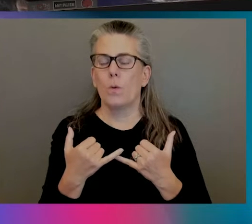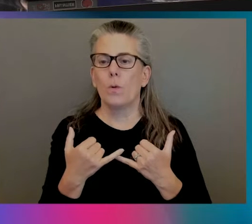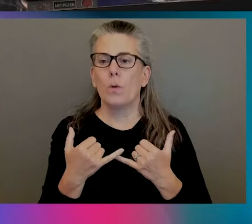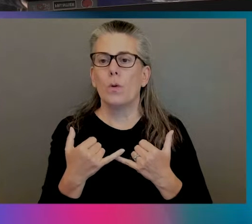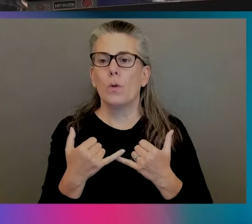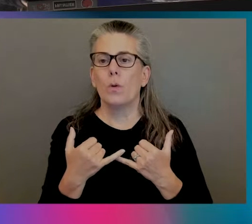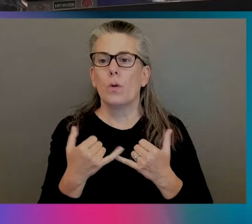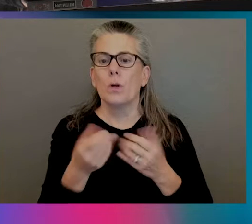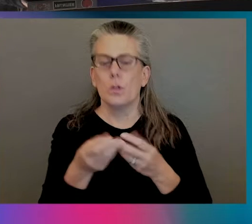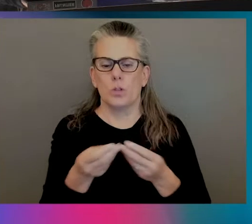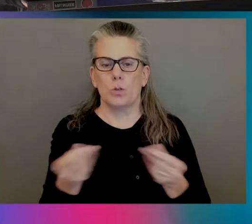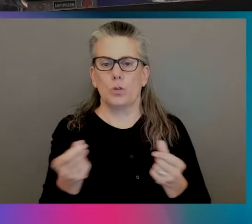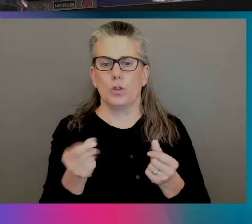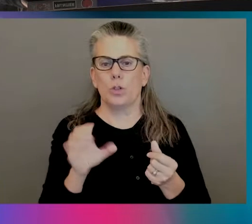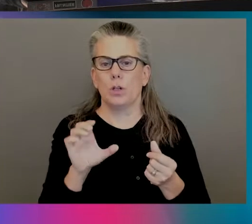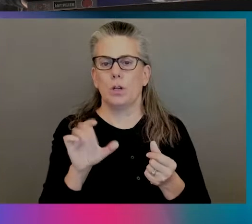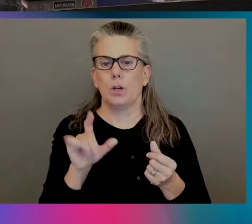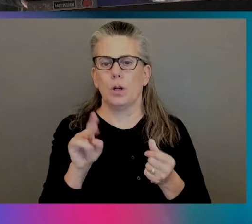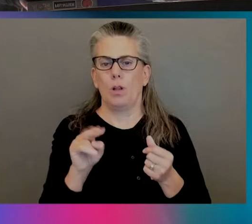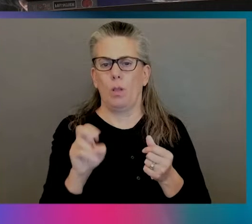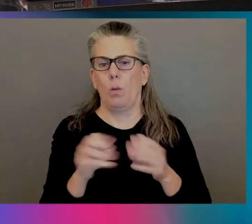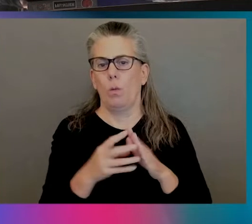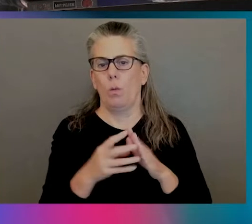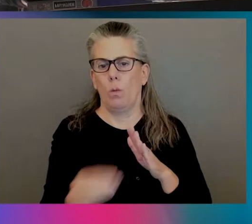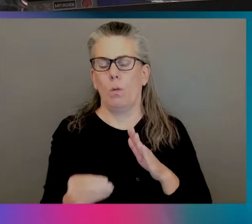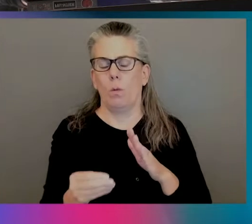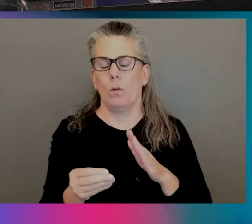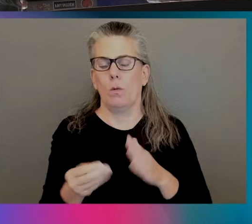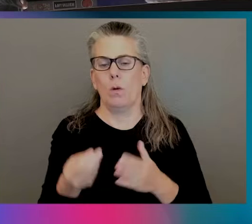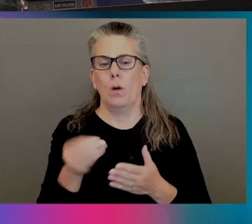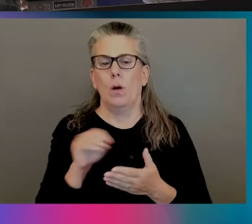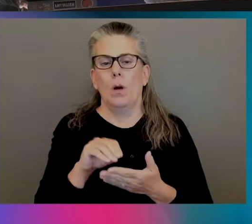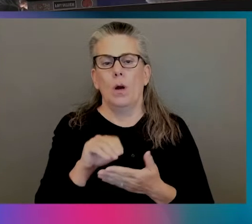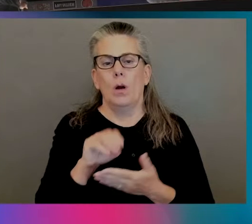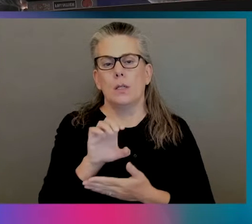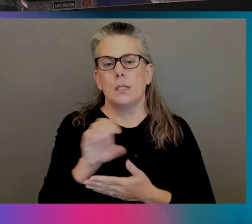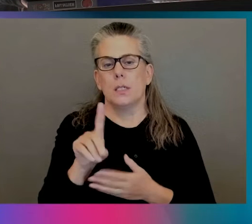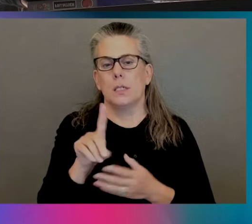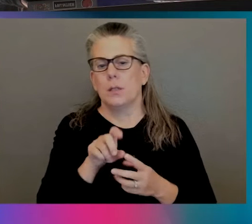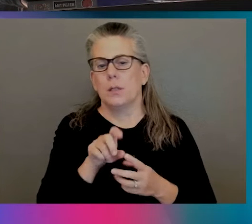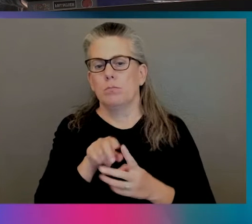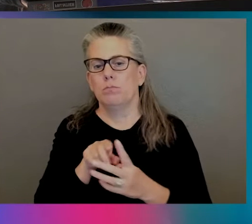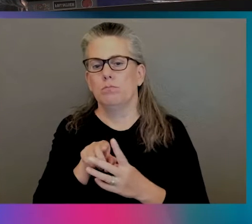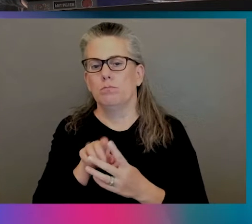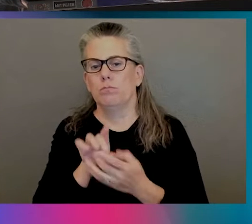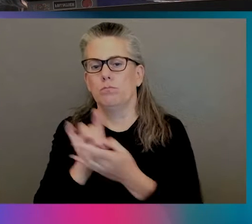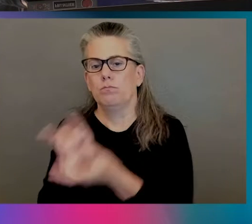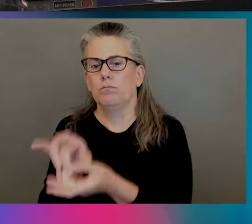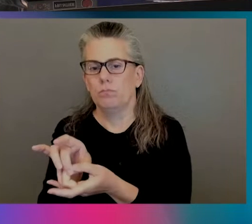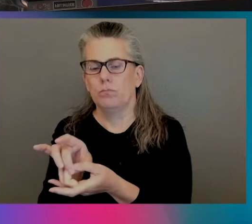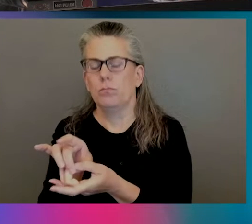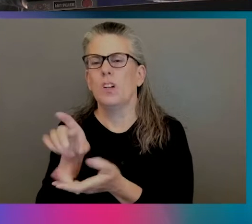solution cloned. I'm going to cd into the directory itself.